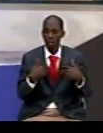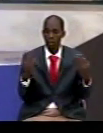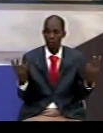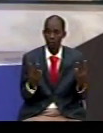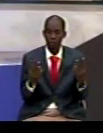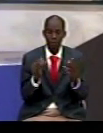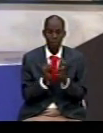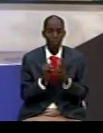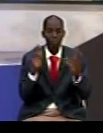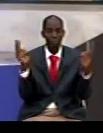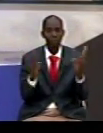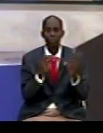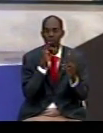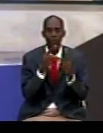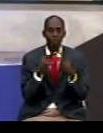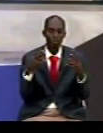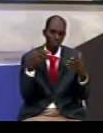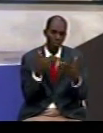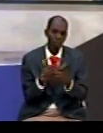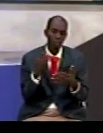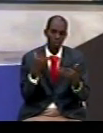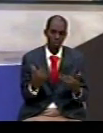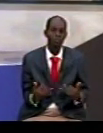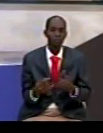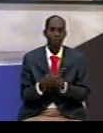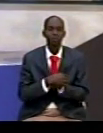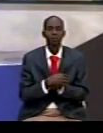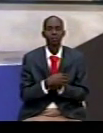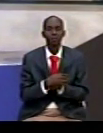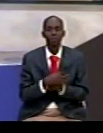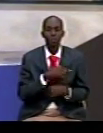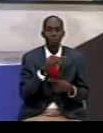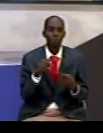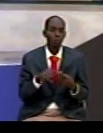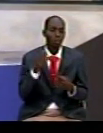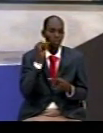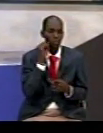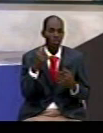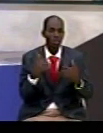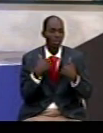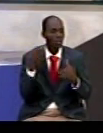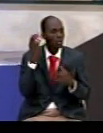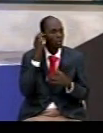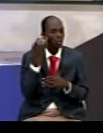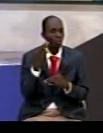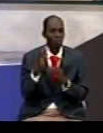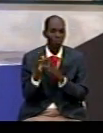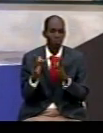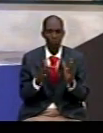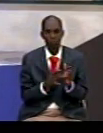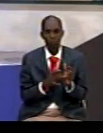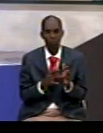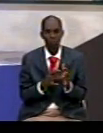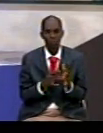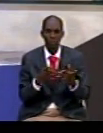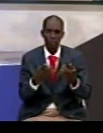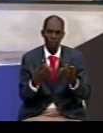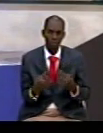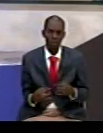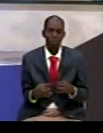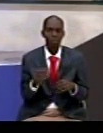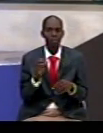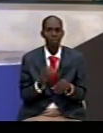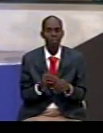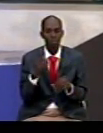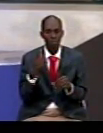very near, is very near today. When she had heard of Jesus, came in